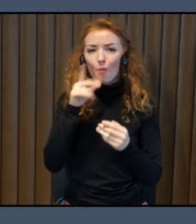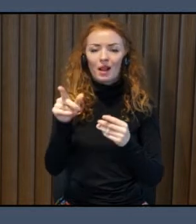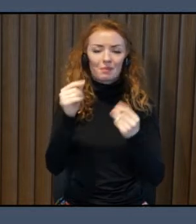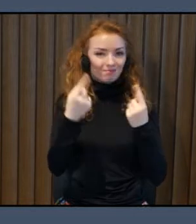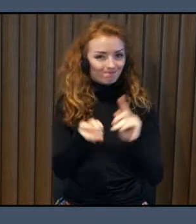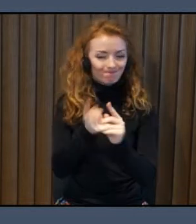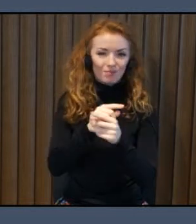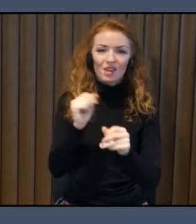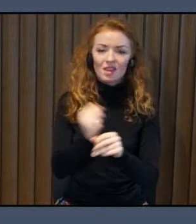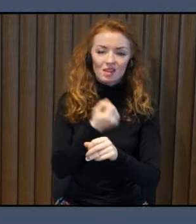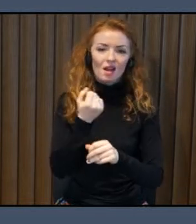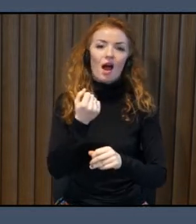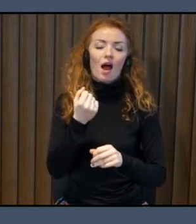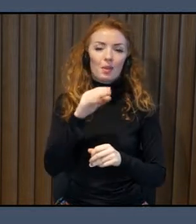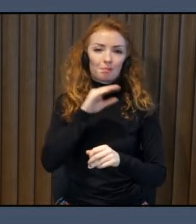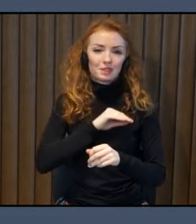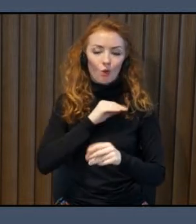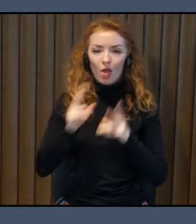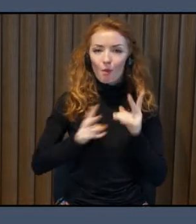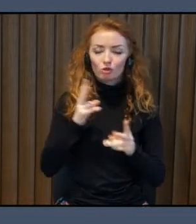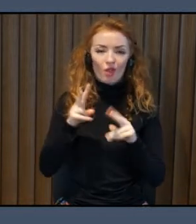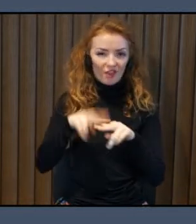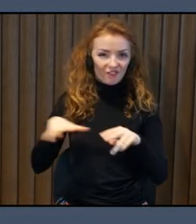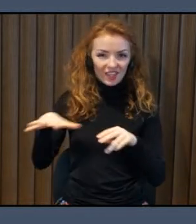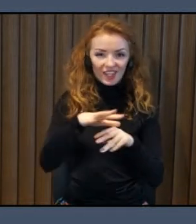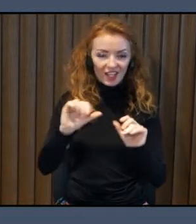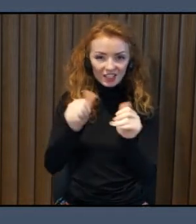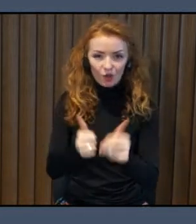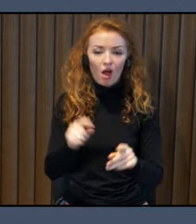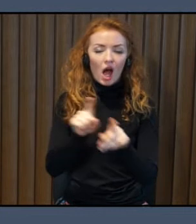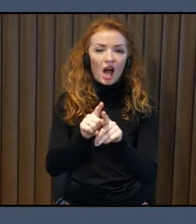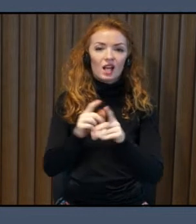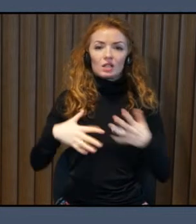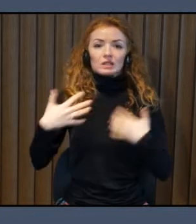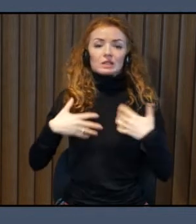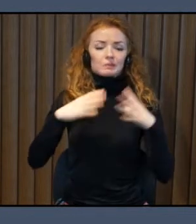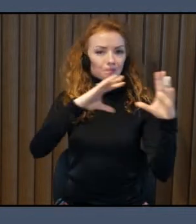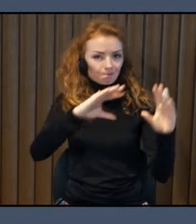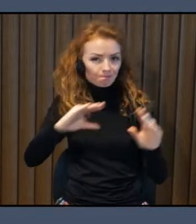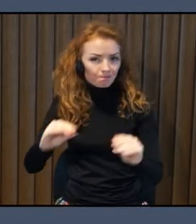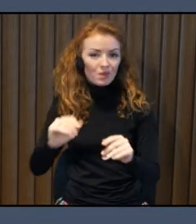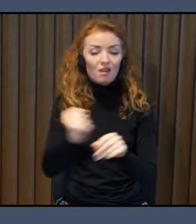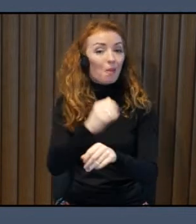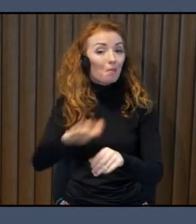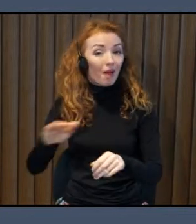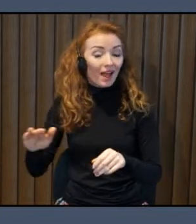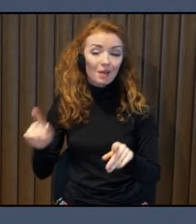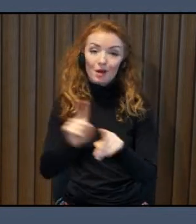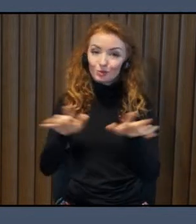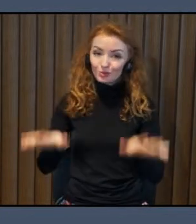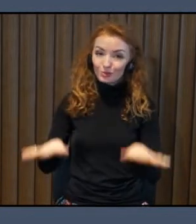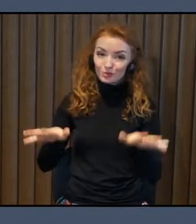entertainment is great. People might say that they kind of in these old people centers